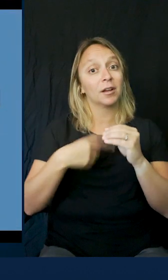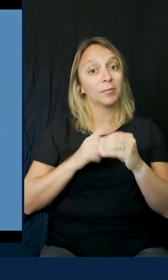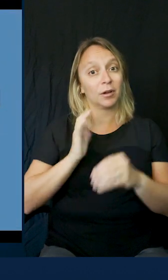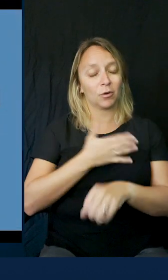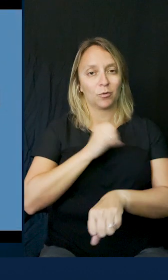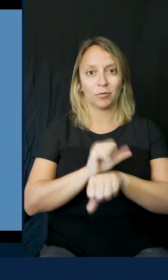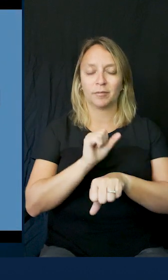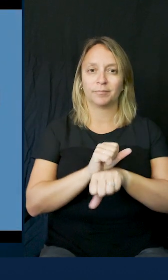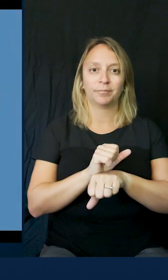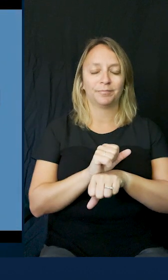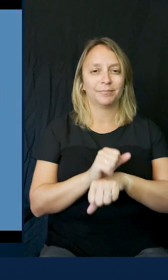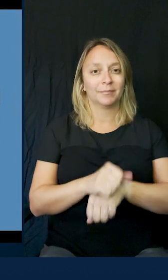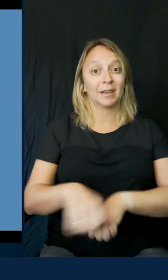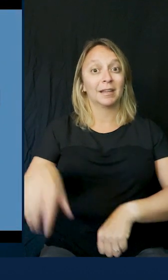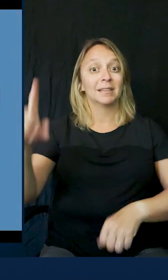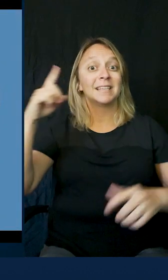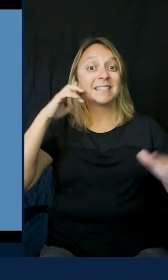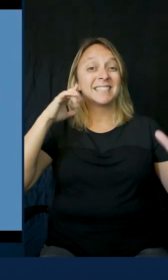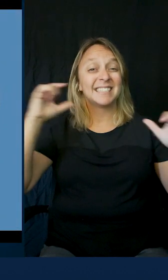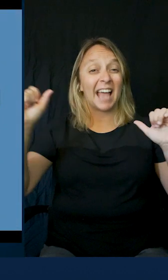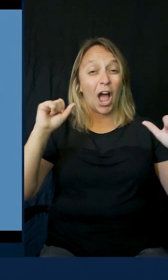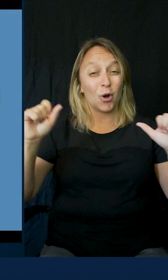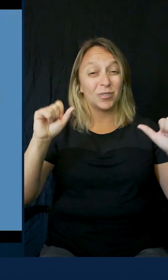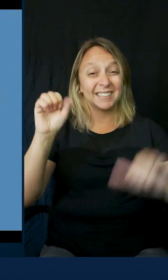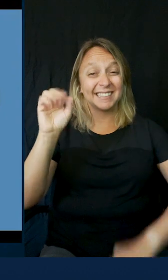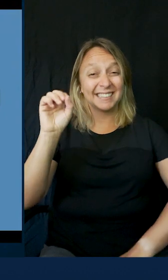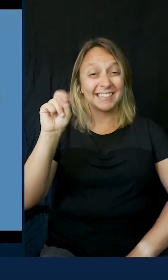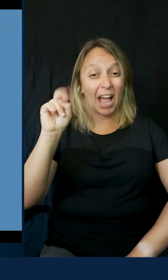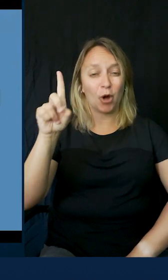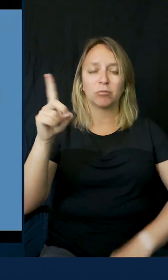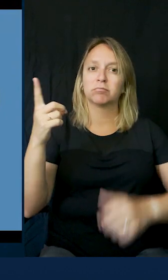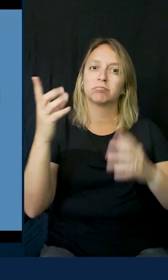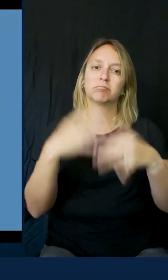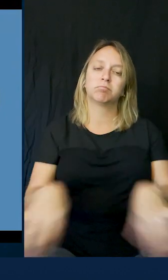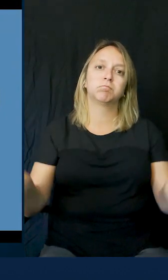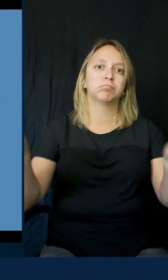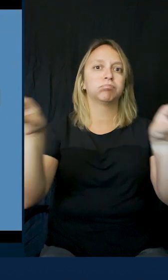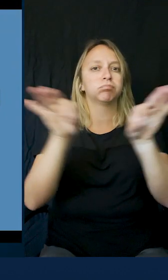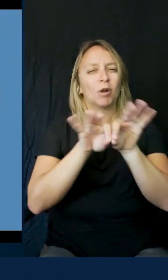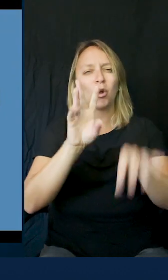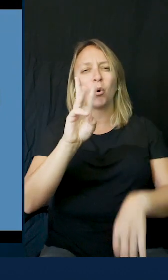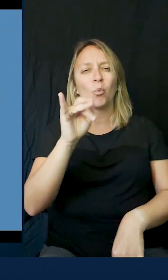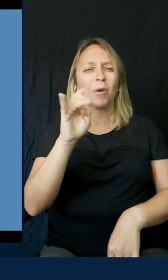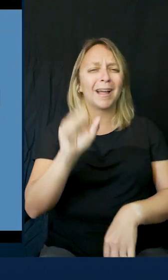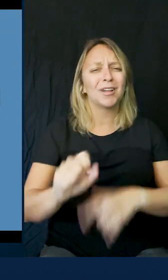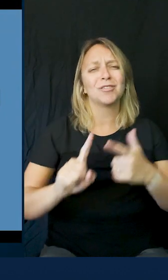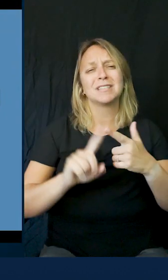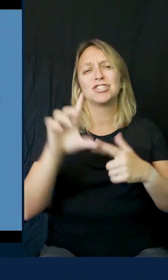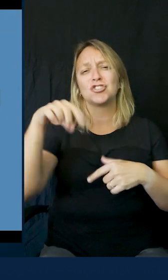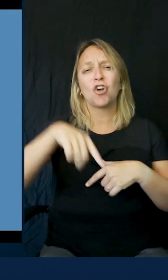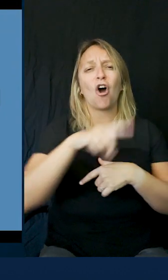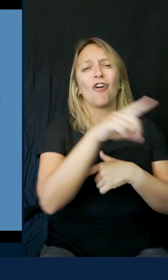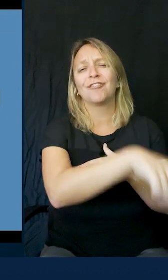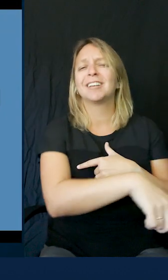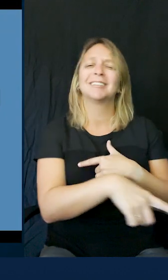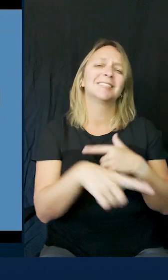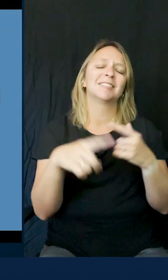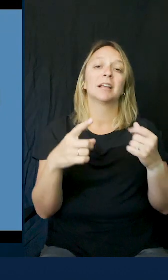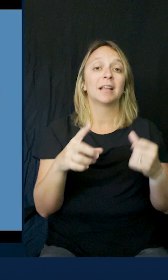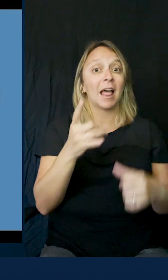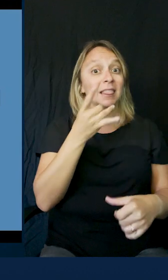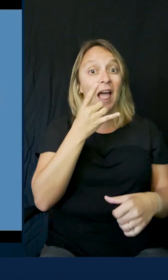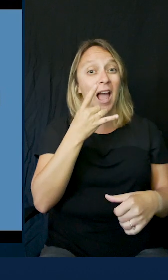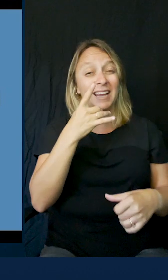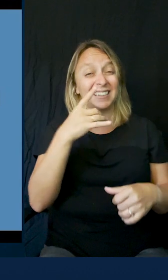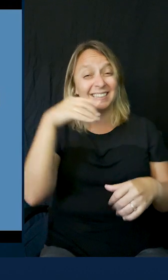Sound is incredibly important to whales, dolphins, and other marine wildlife. Light does not transmit very well